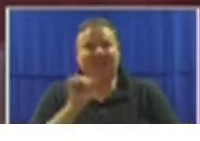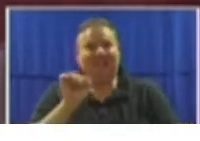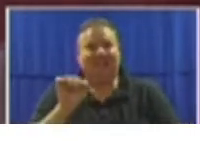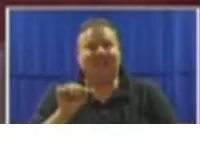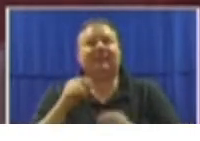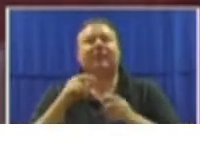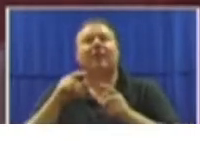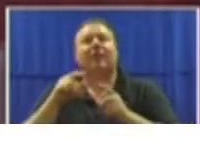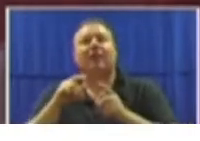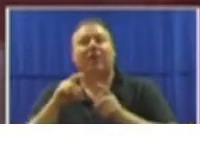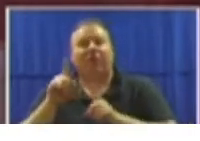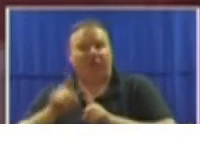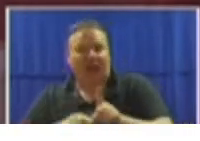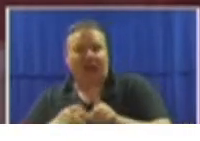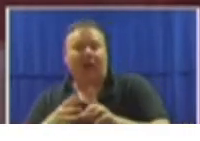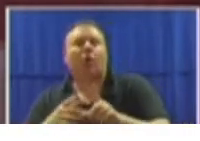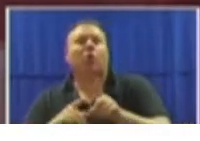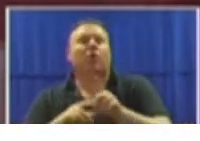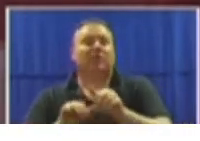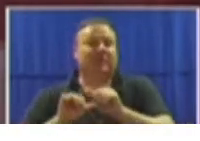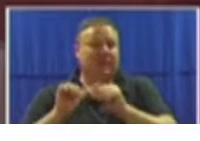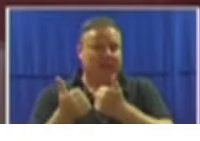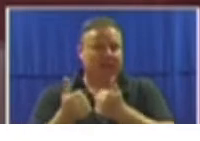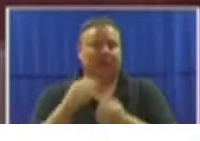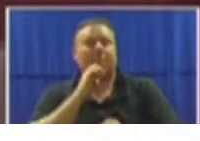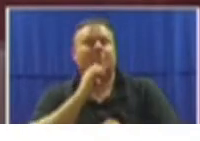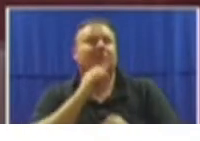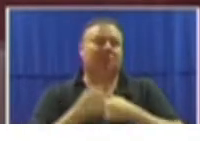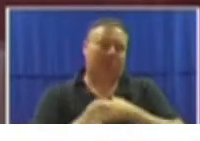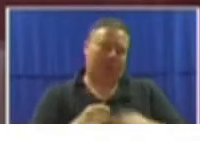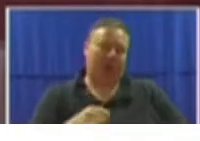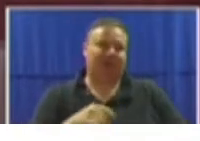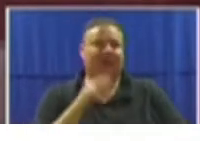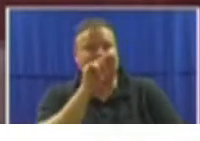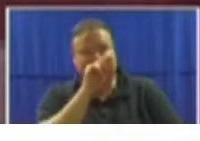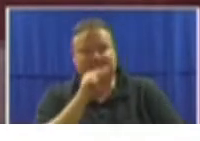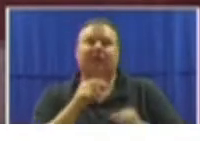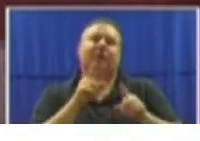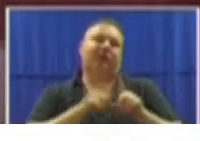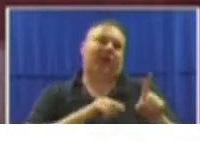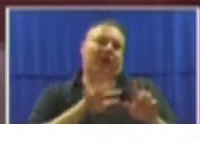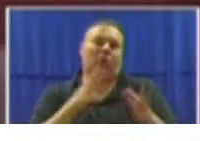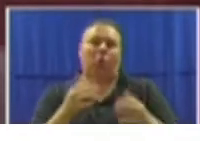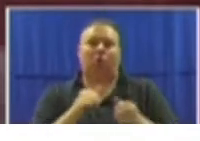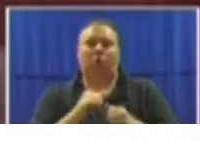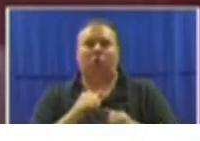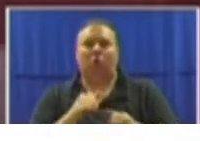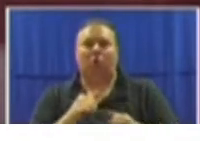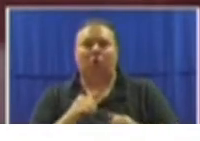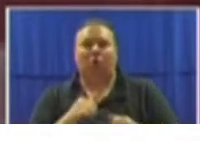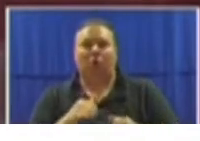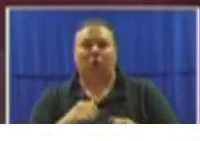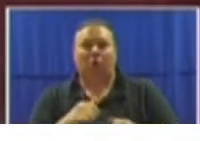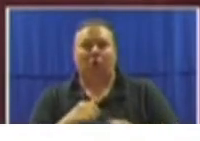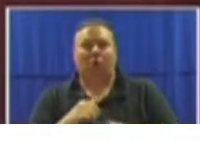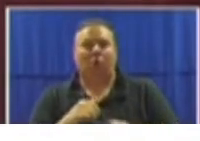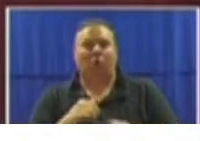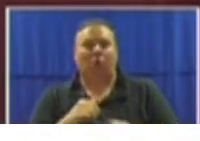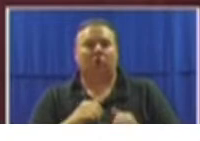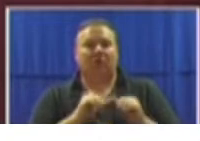the success of the President. And through you, Honorable Speaker, Mr. President, the buck has